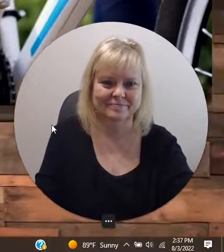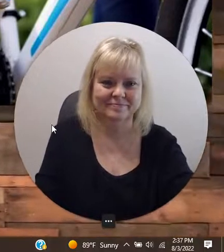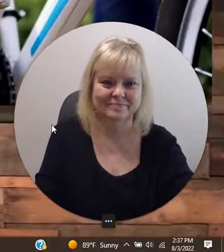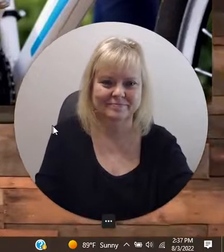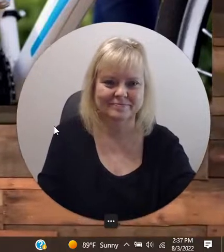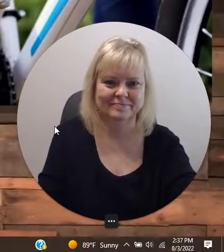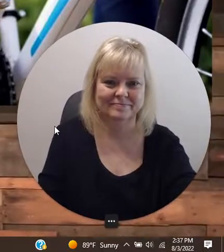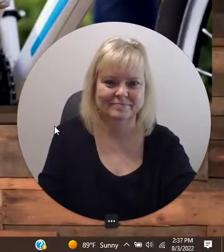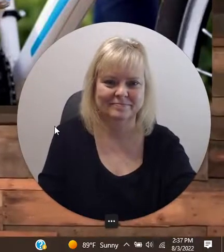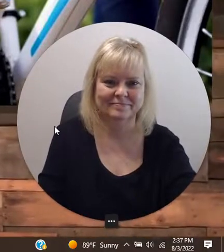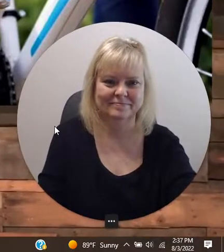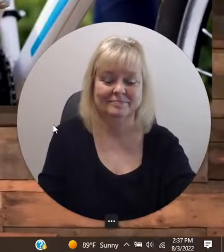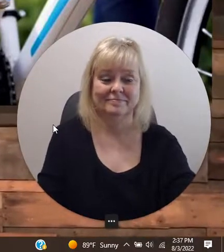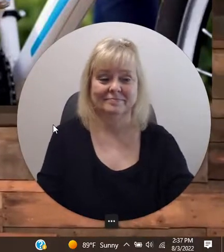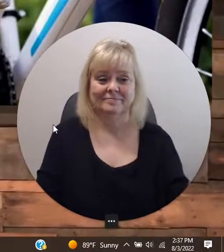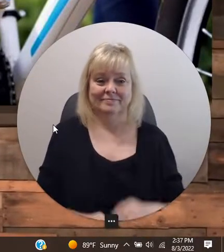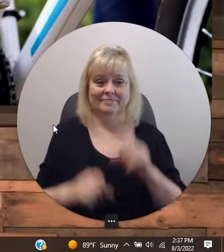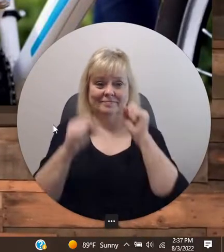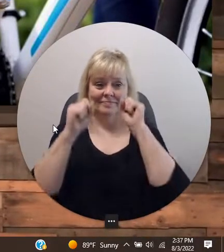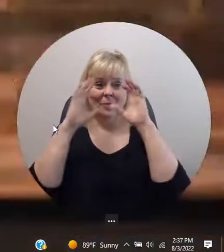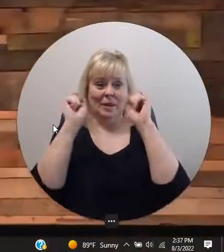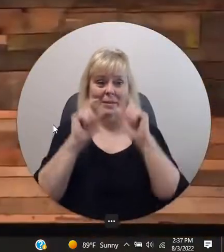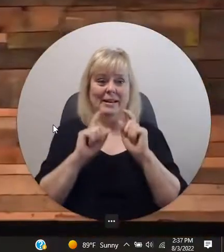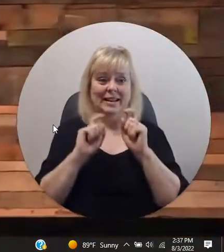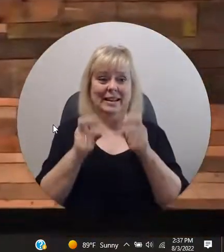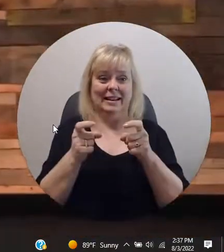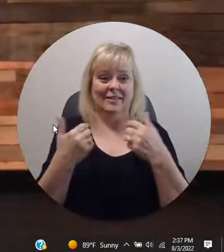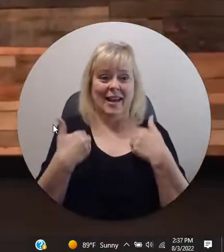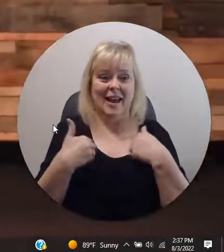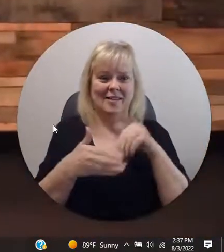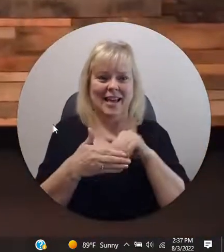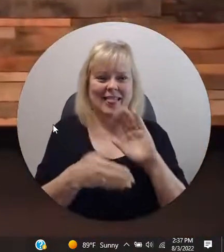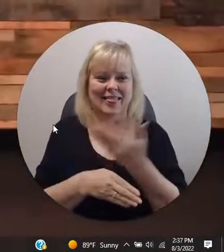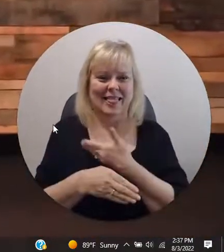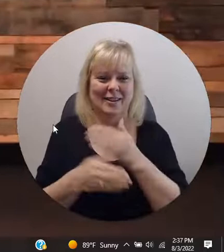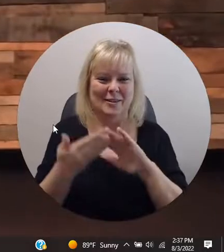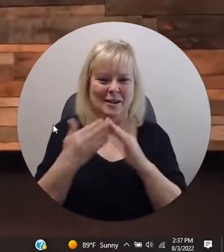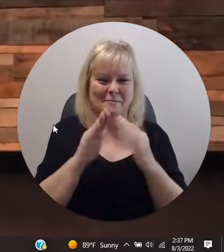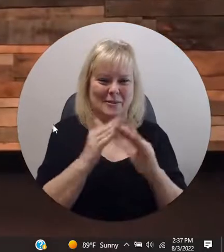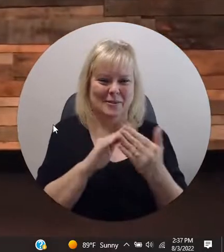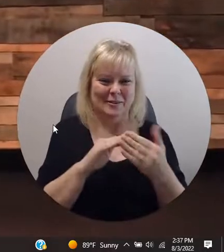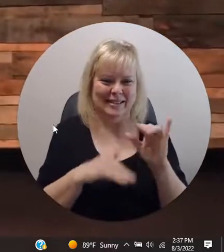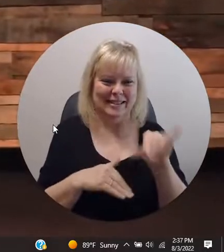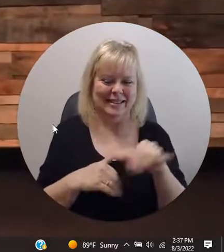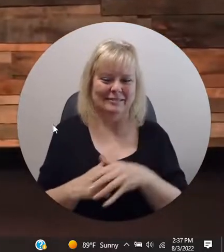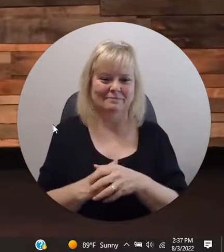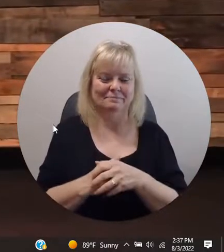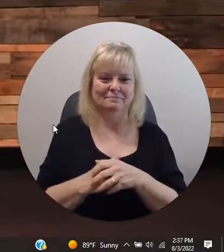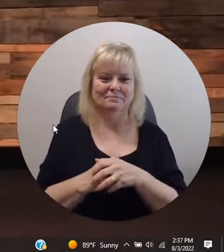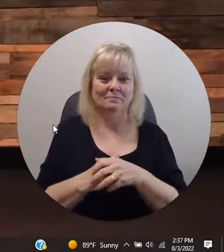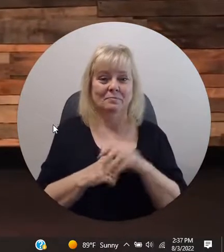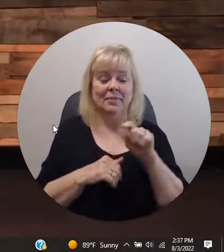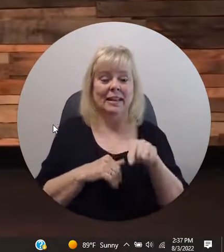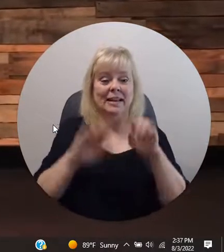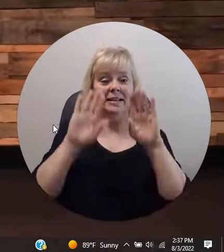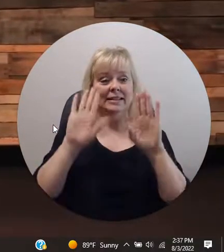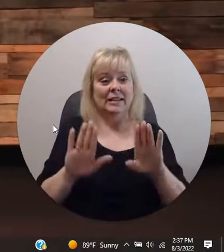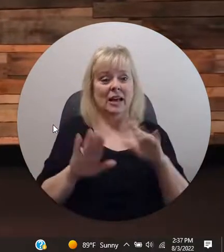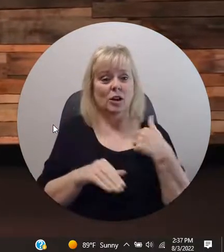It's an amazing gift to have as a part of this community, isn't it? This Sunday, we find ourselves talking